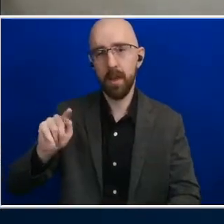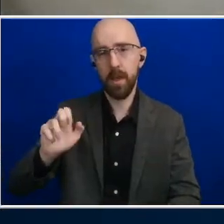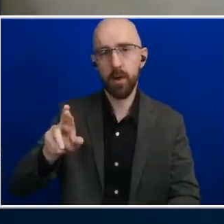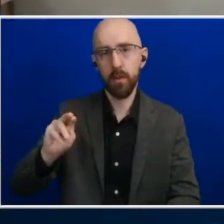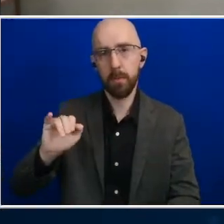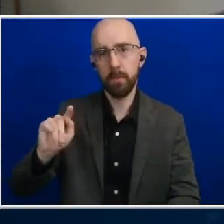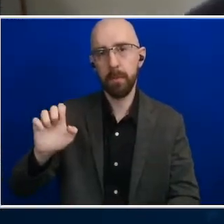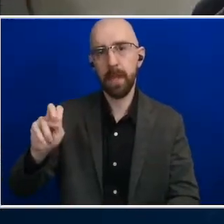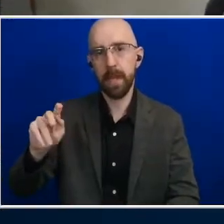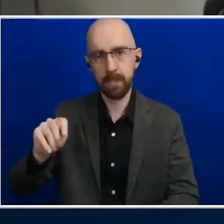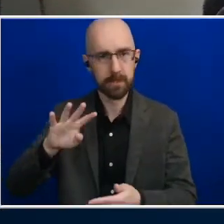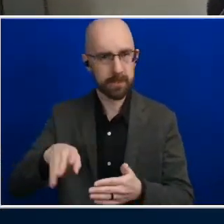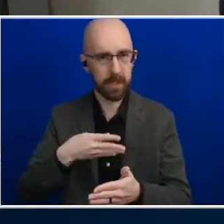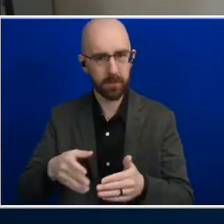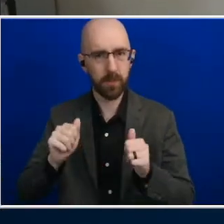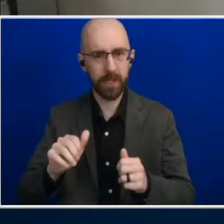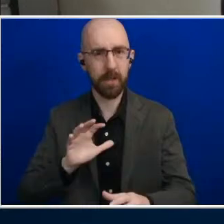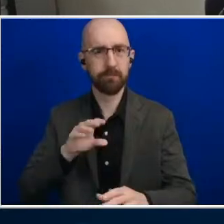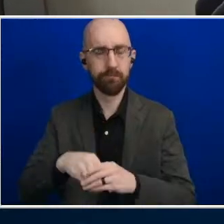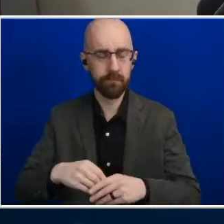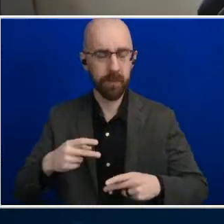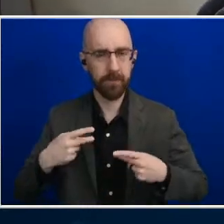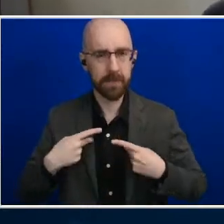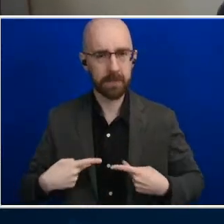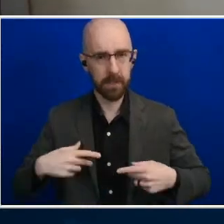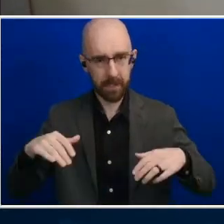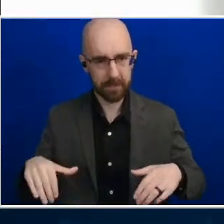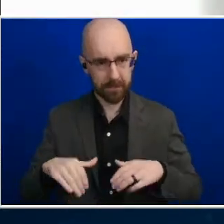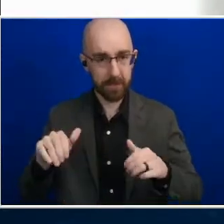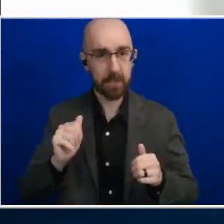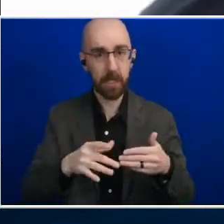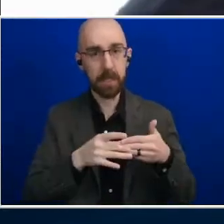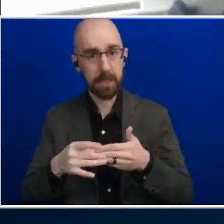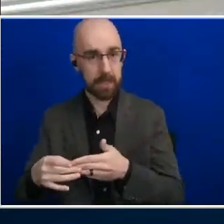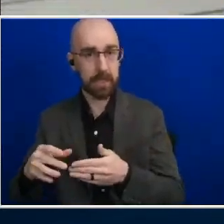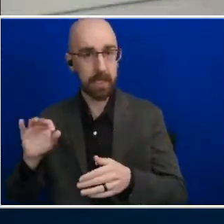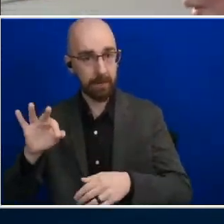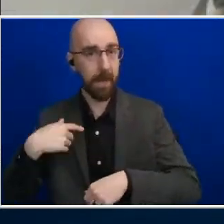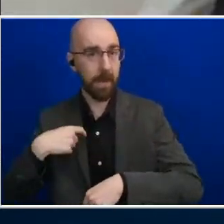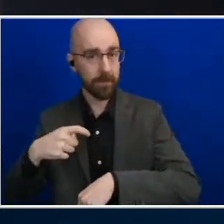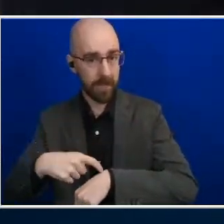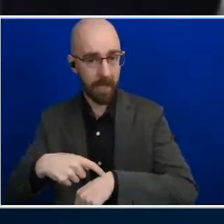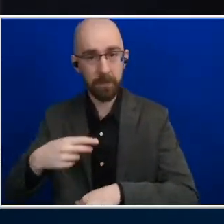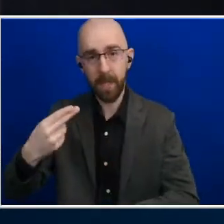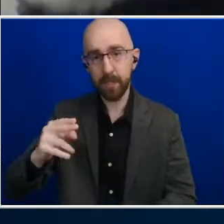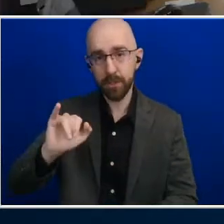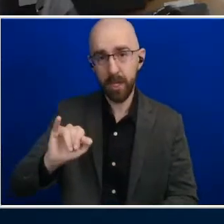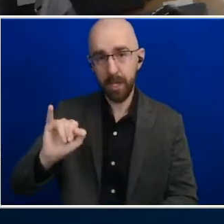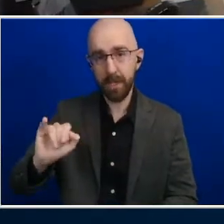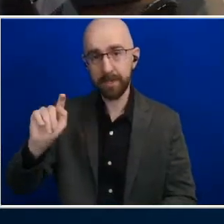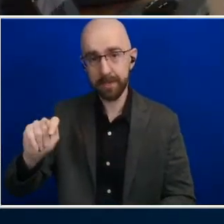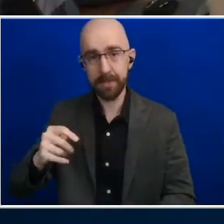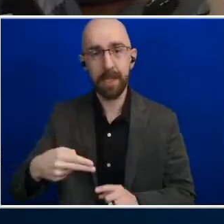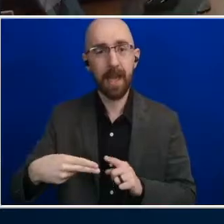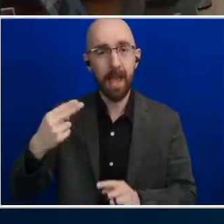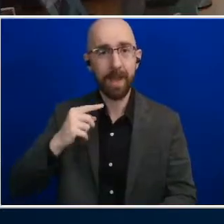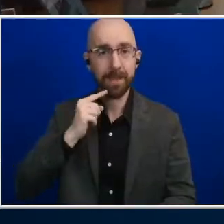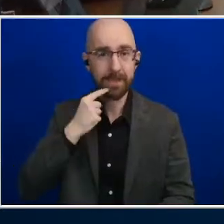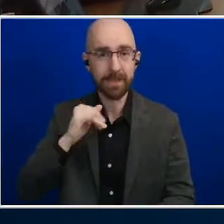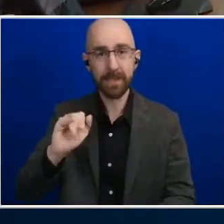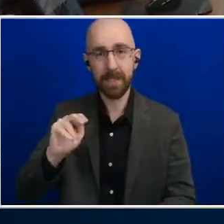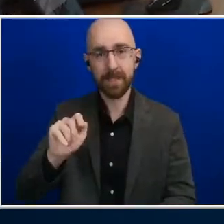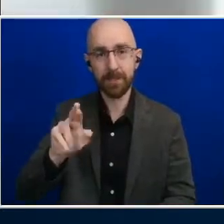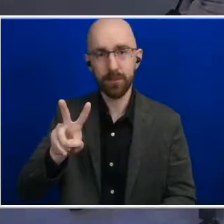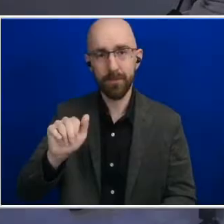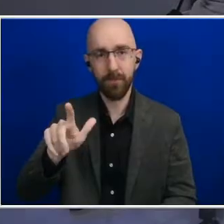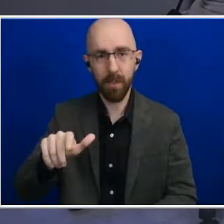physical activity? And that might lead us in, if we have time, to talk about high intensity interval training. Yeah, we'll get there. Okay. We'll get there. All right, so now, Dr.